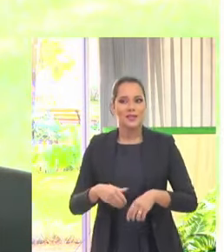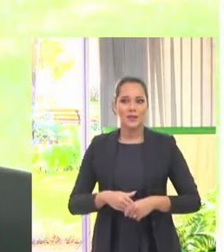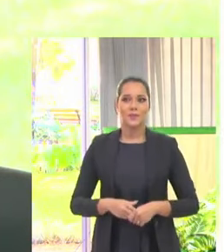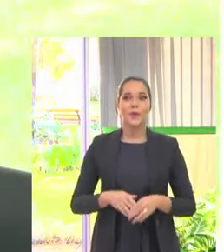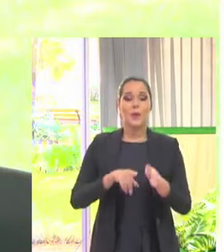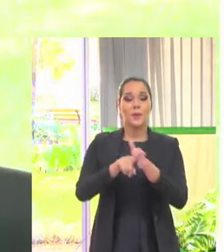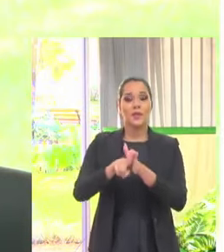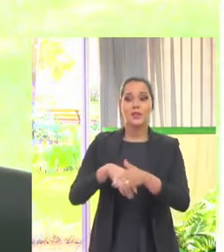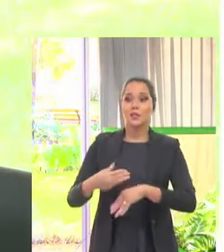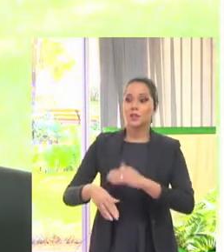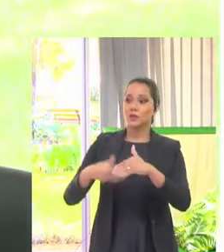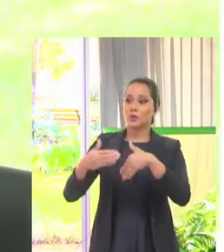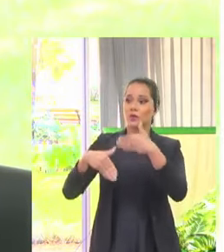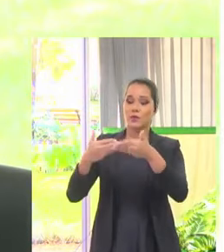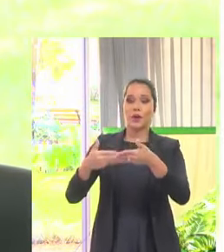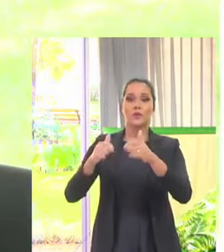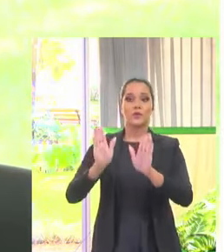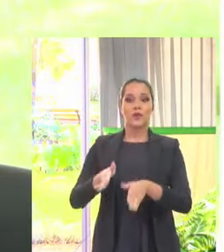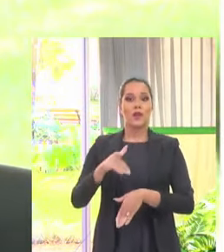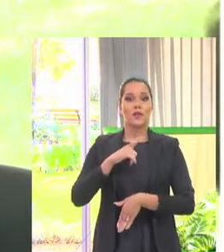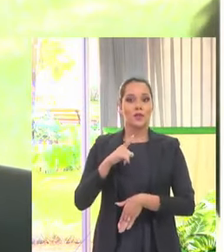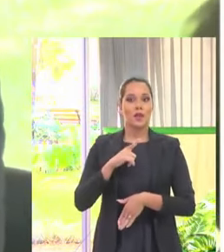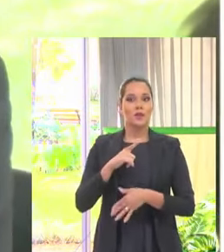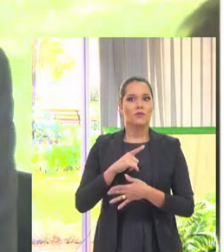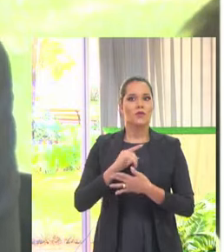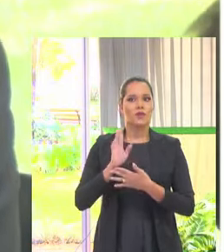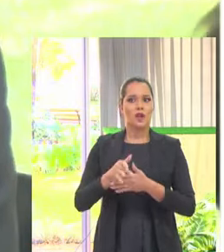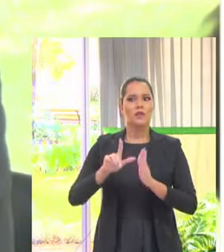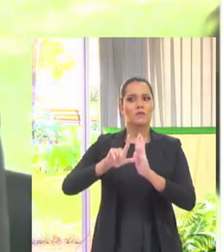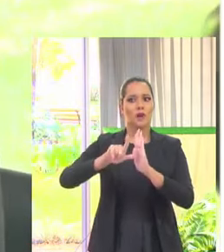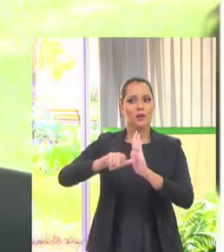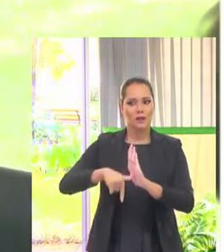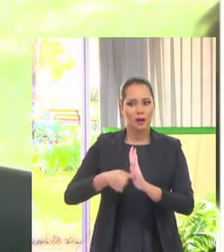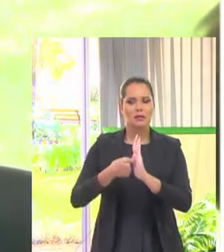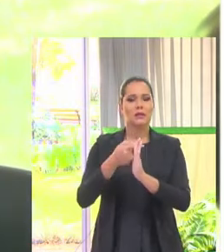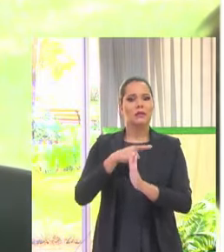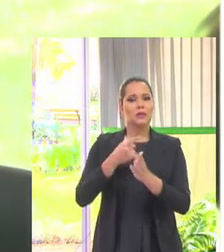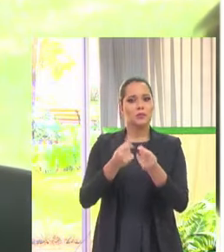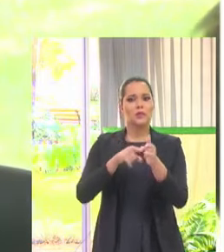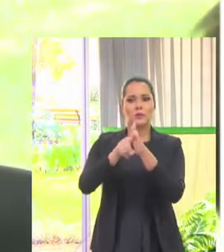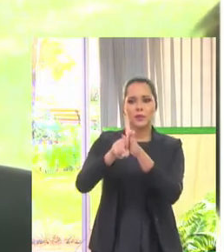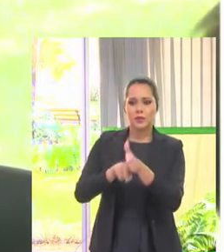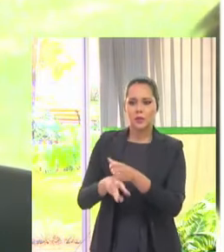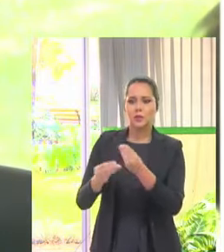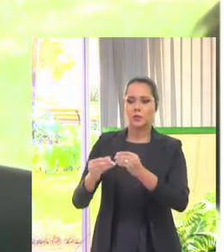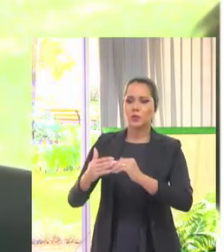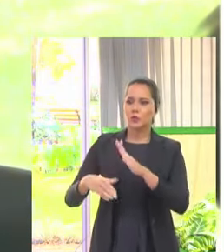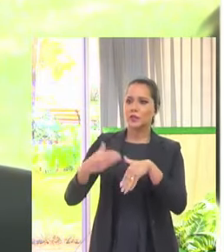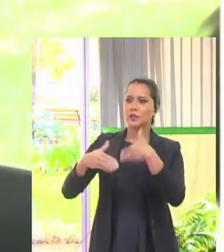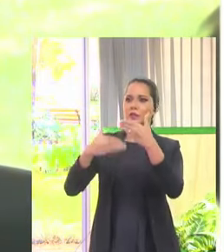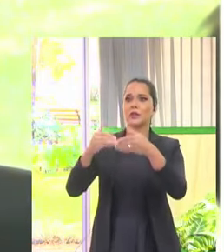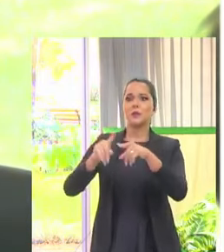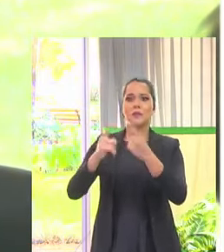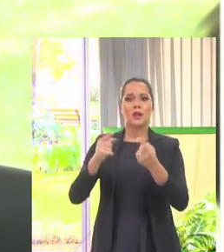India lags significantly in this respect, which is we have a lot of researchers and a lot of developers, but very poor IP.